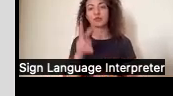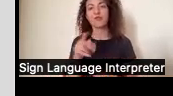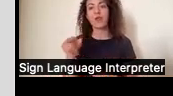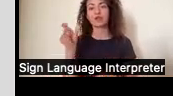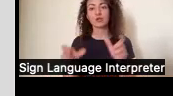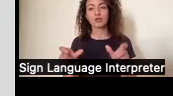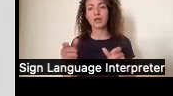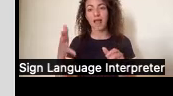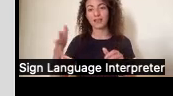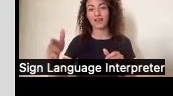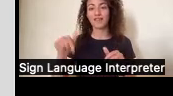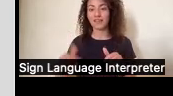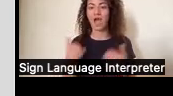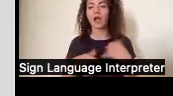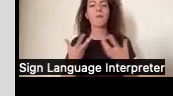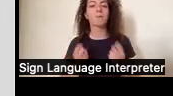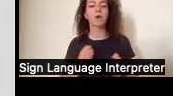of accessing school.